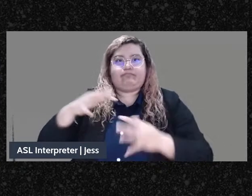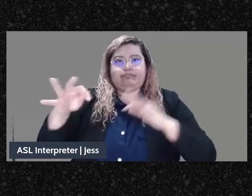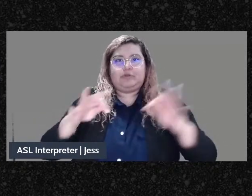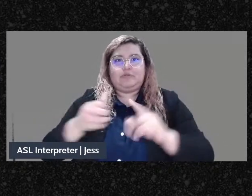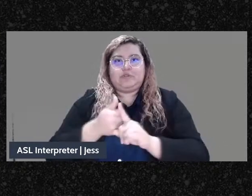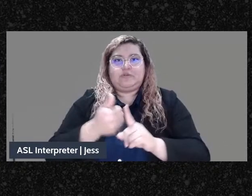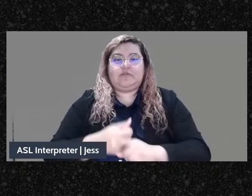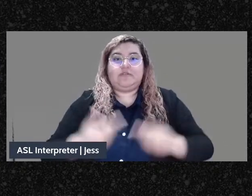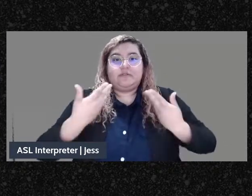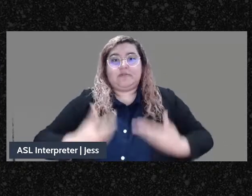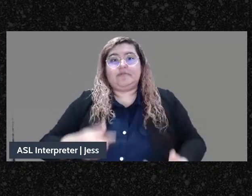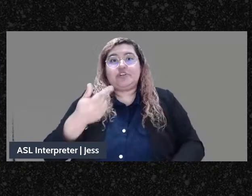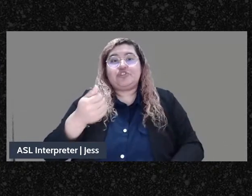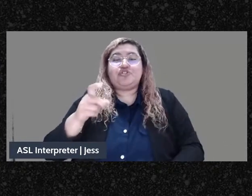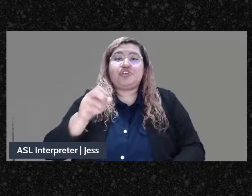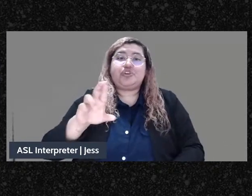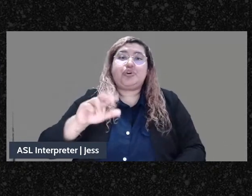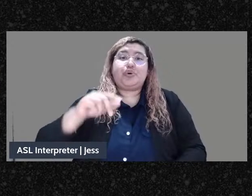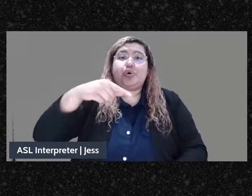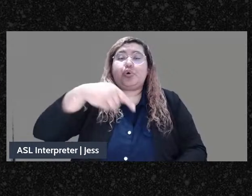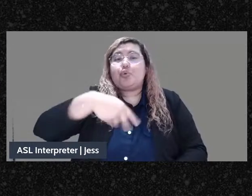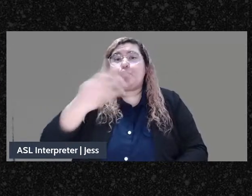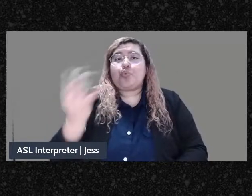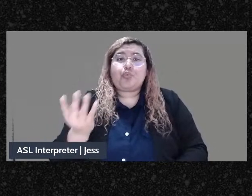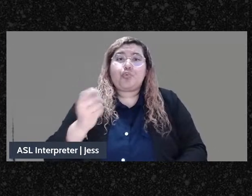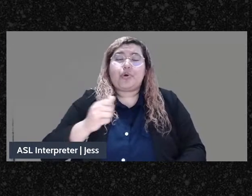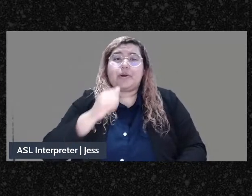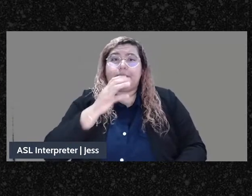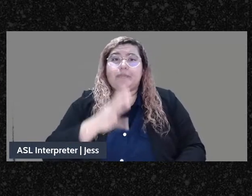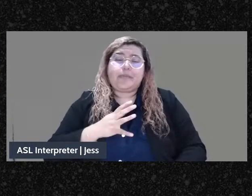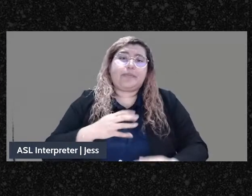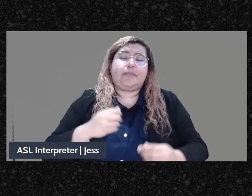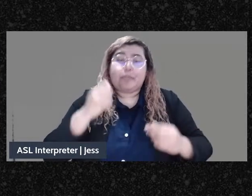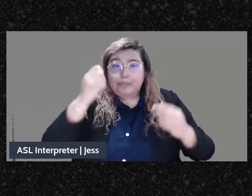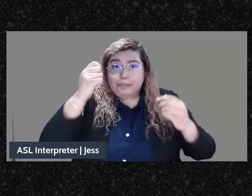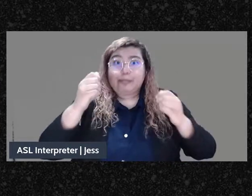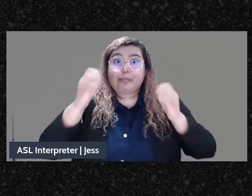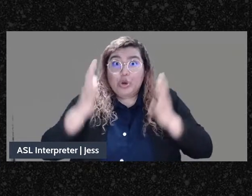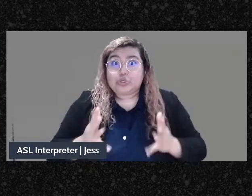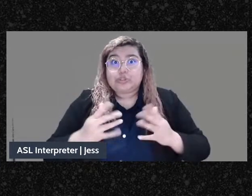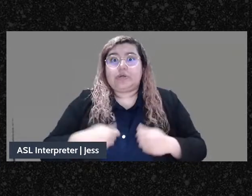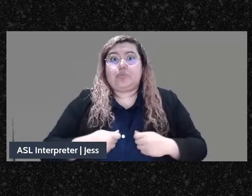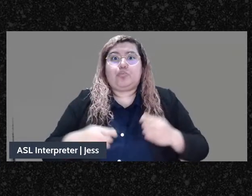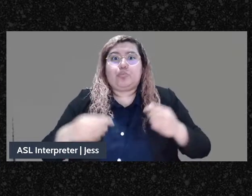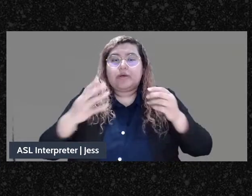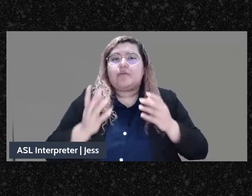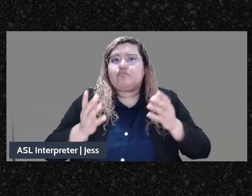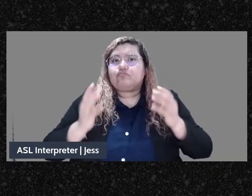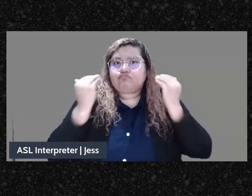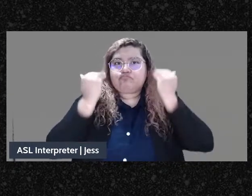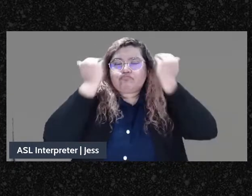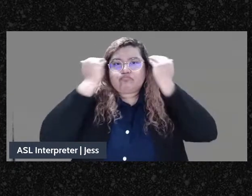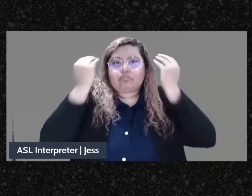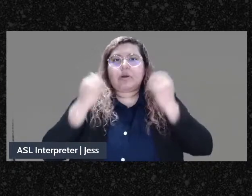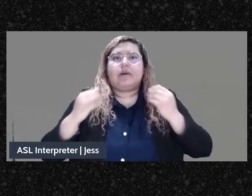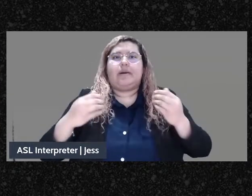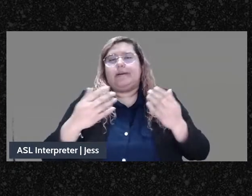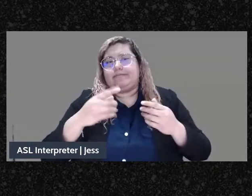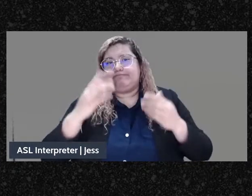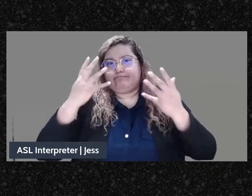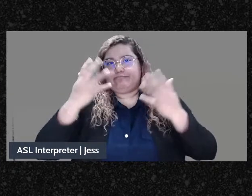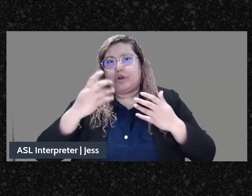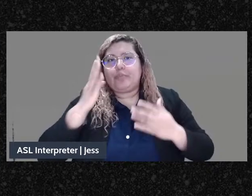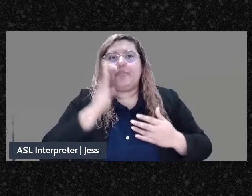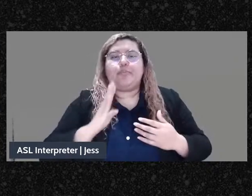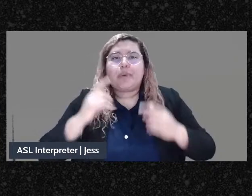am a genderqueer-looking white person with short dark hair and brown eyes. I'm wearing a bright orange sweater and I'm sitting in front of a